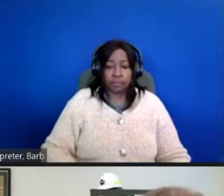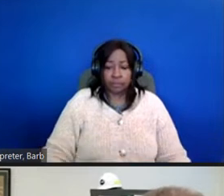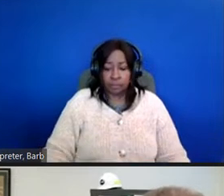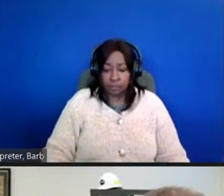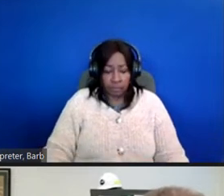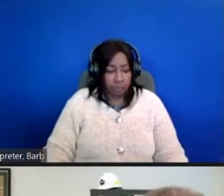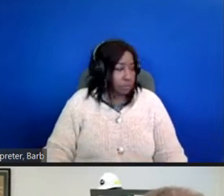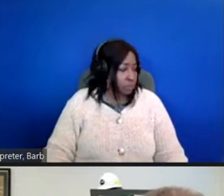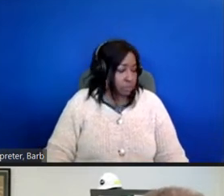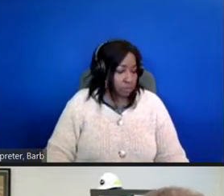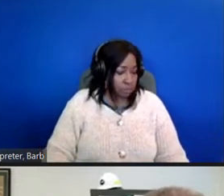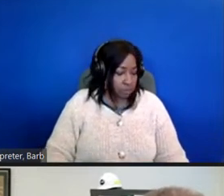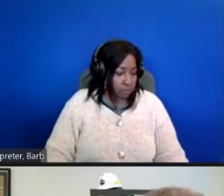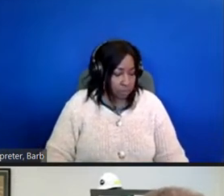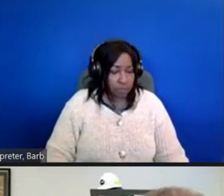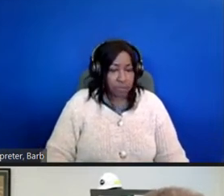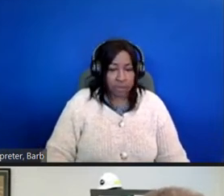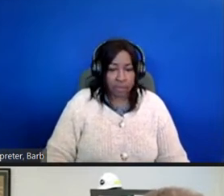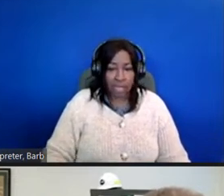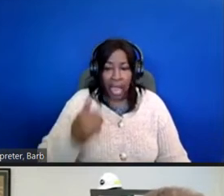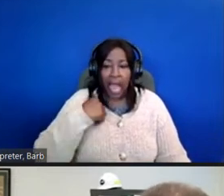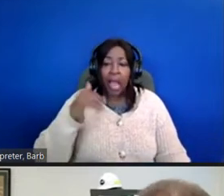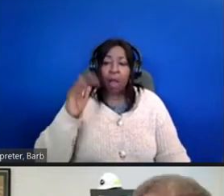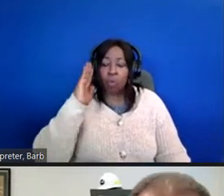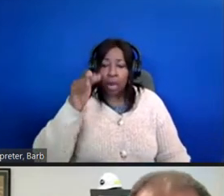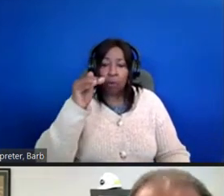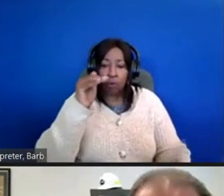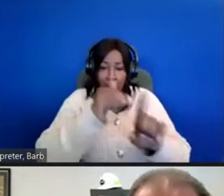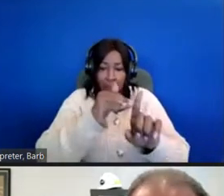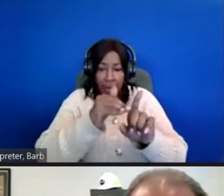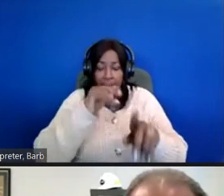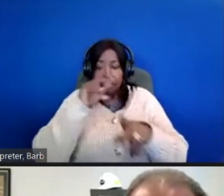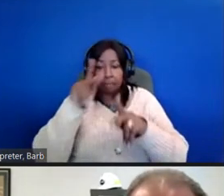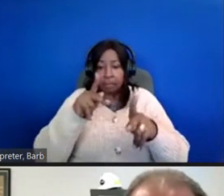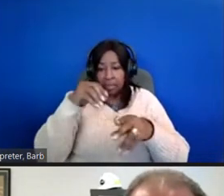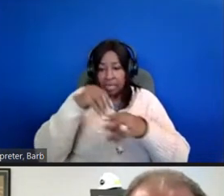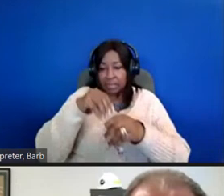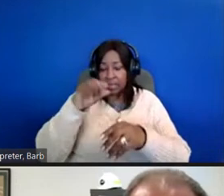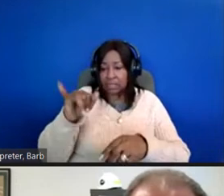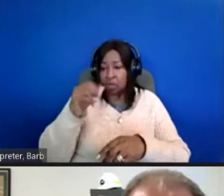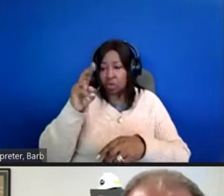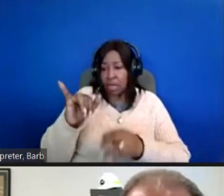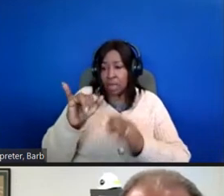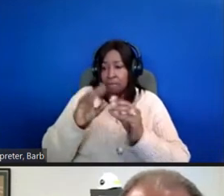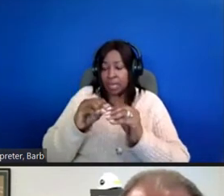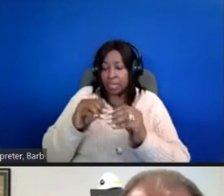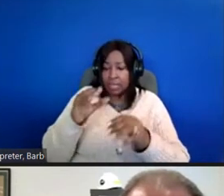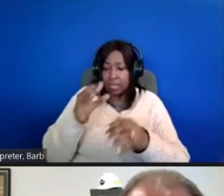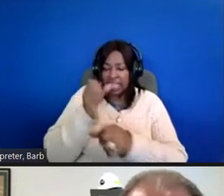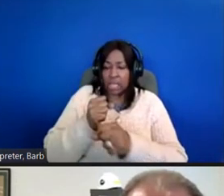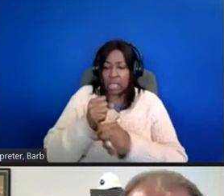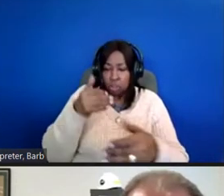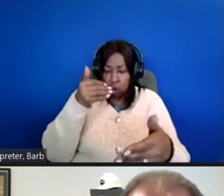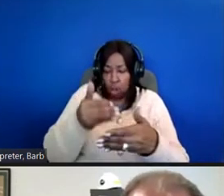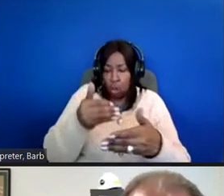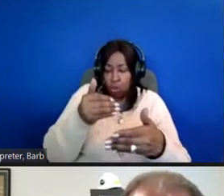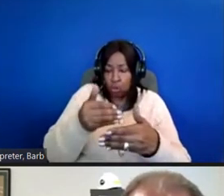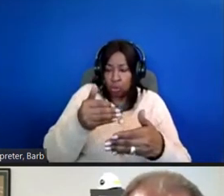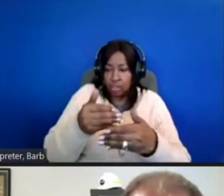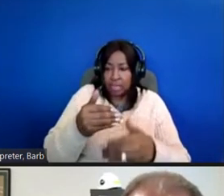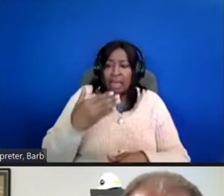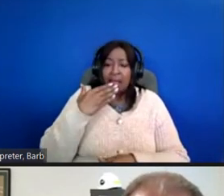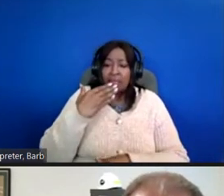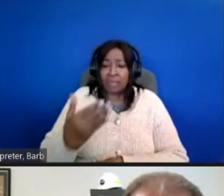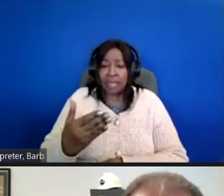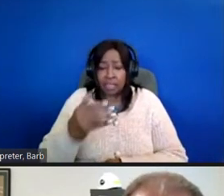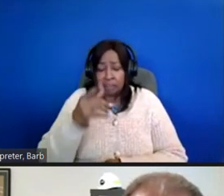So yeah, I will definitely remind people of in the July meeting once it gets closer. Great, thank you. Just because it's